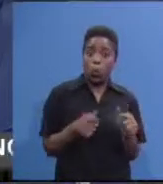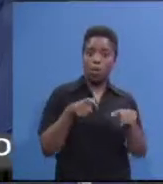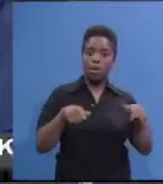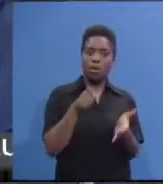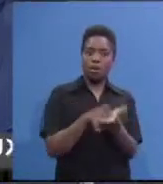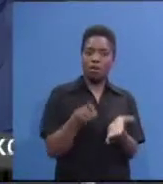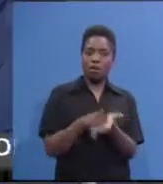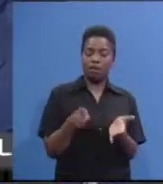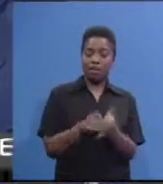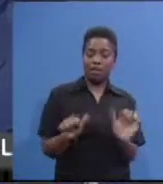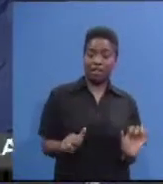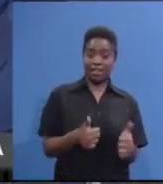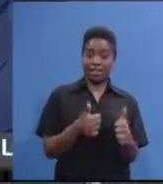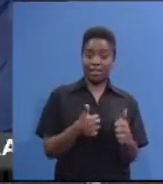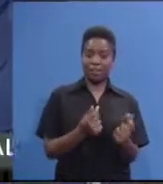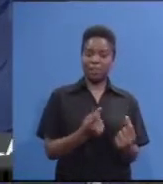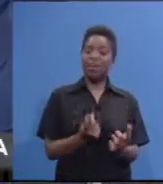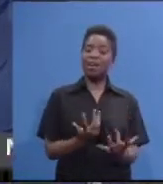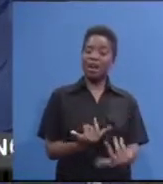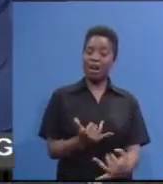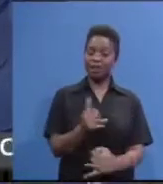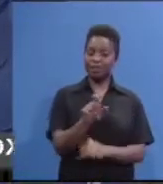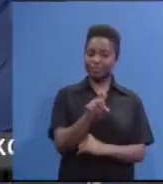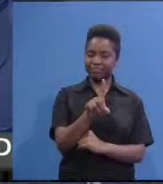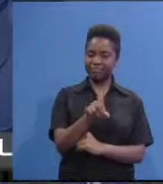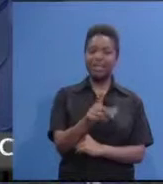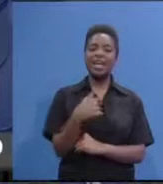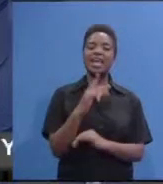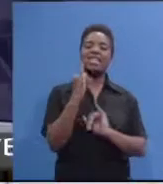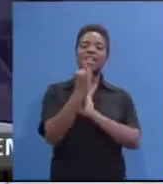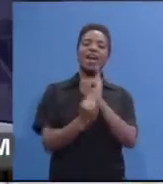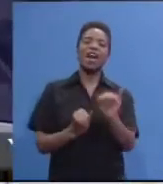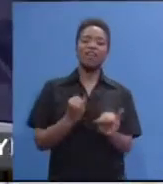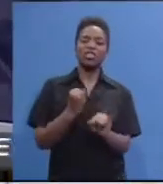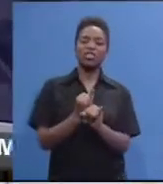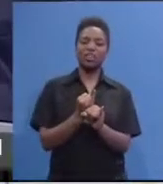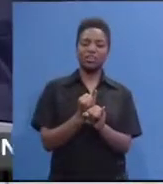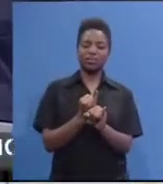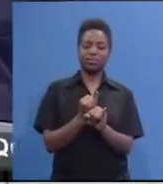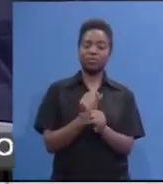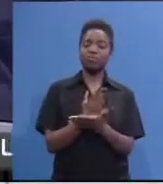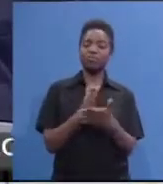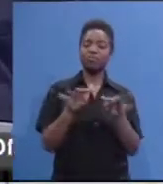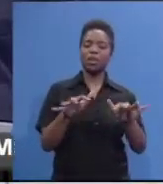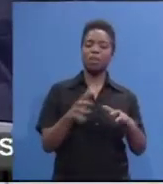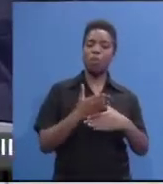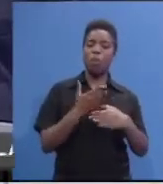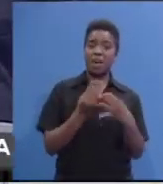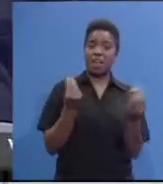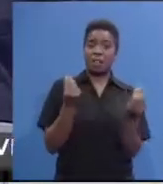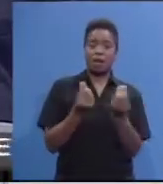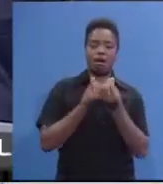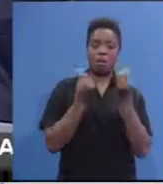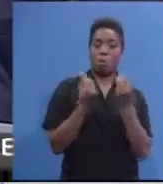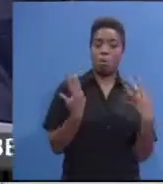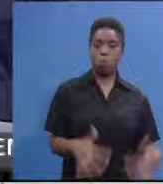career. The question now becomes the international reaction. Those that you've worked with, the great stars that you know,